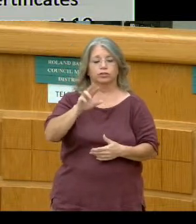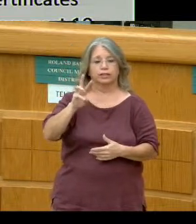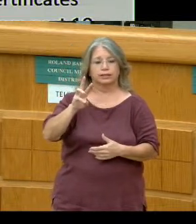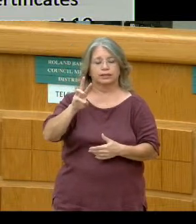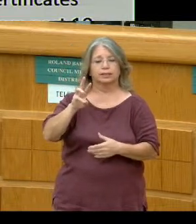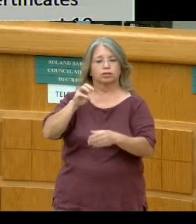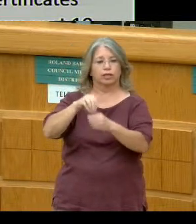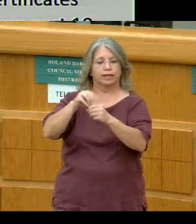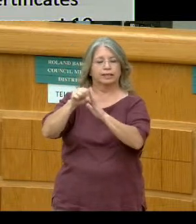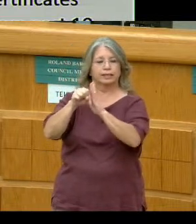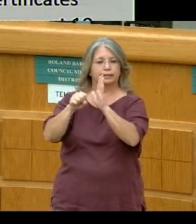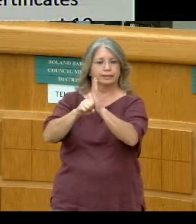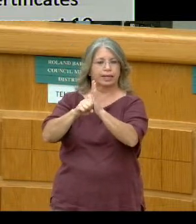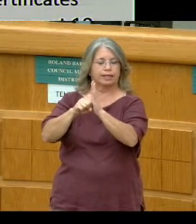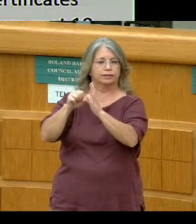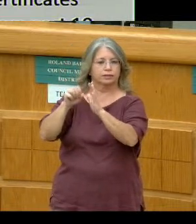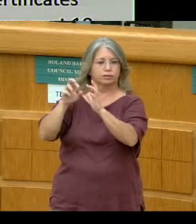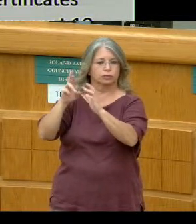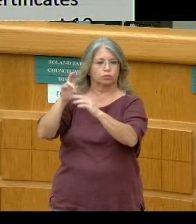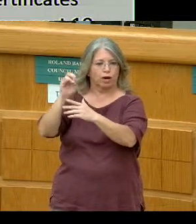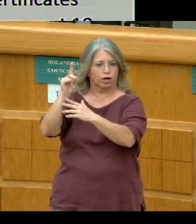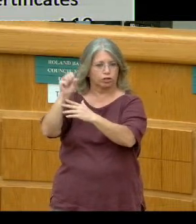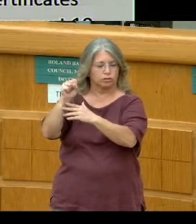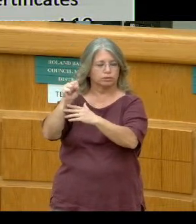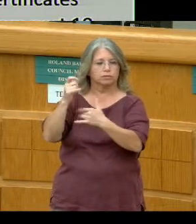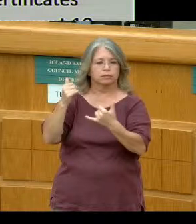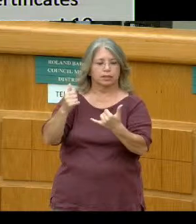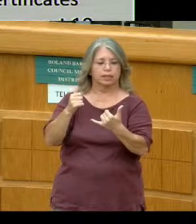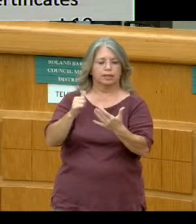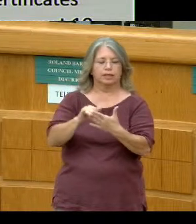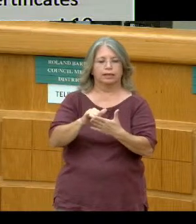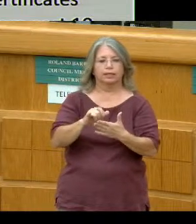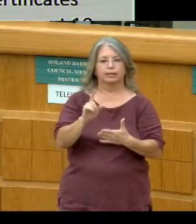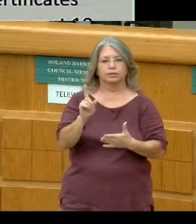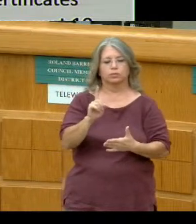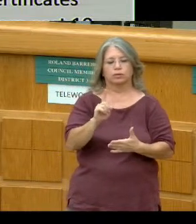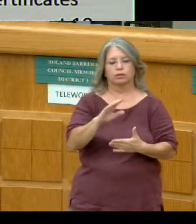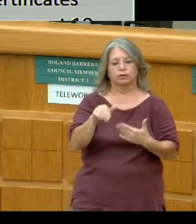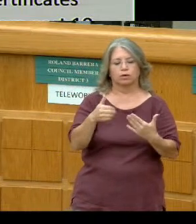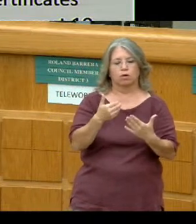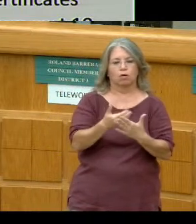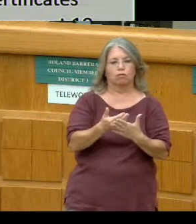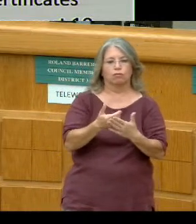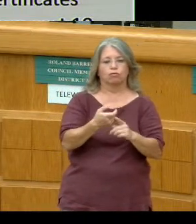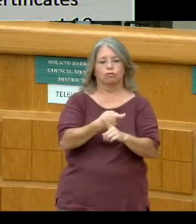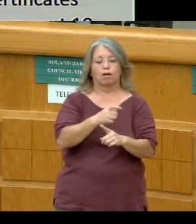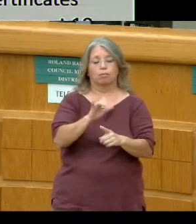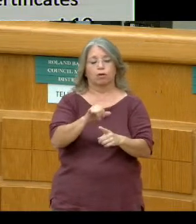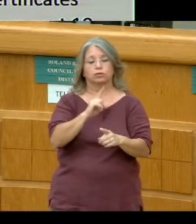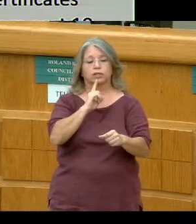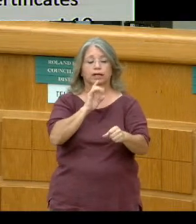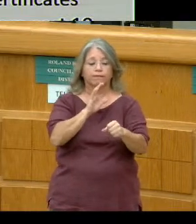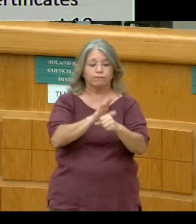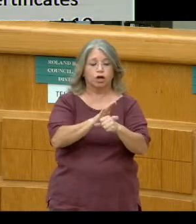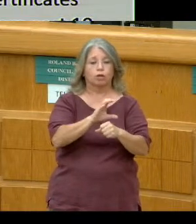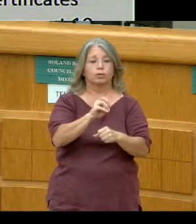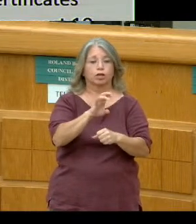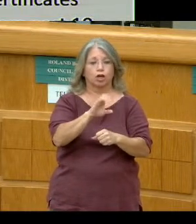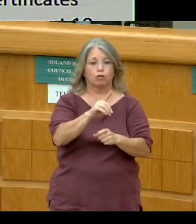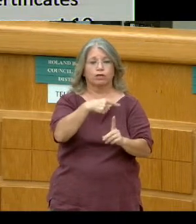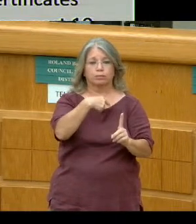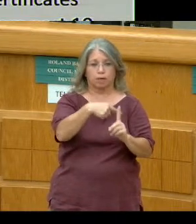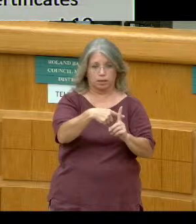this point in time, and that's for the whole Coastal Bend area of people that were confirmed COVID positive. The one other thing that I need